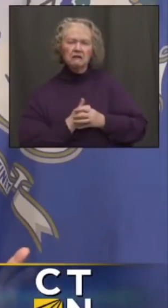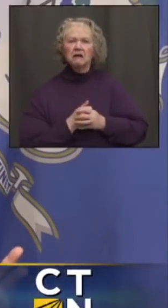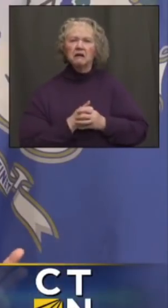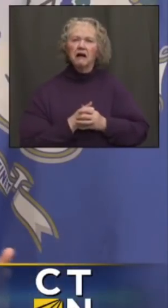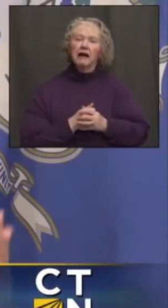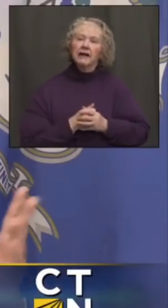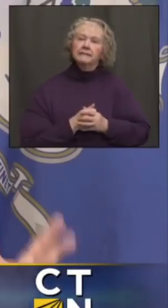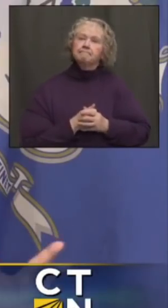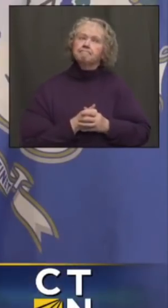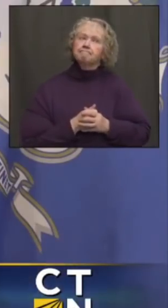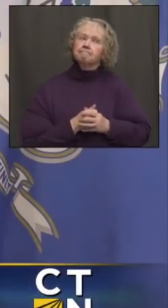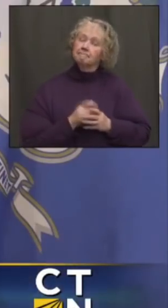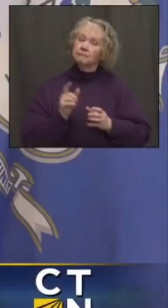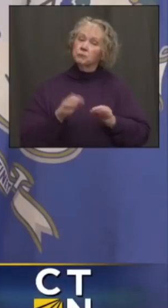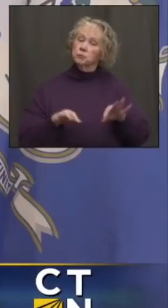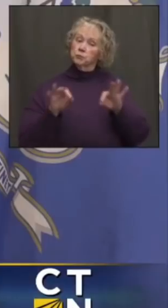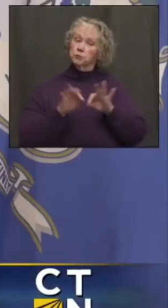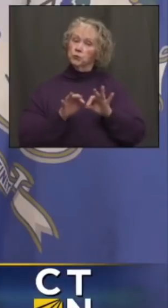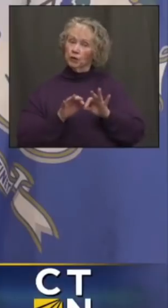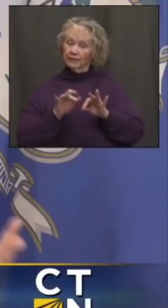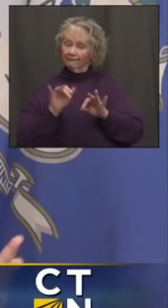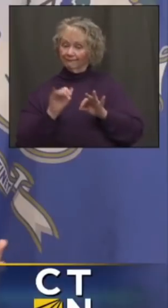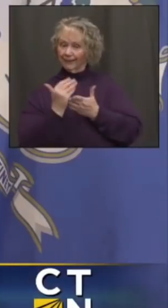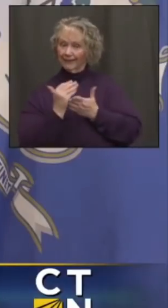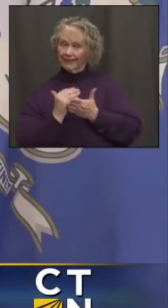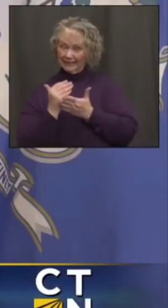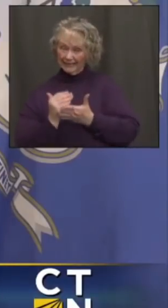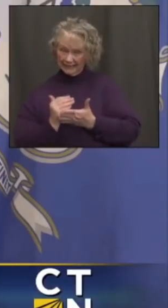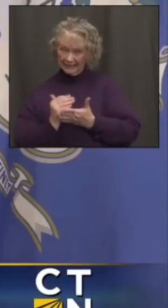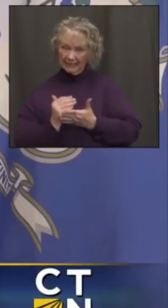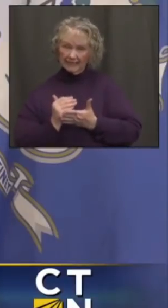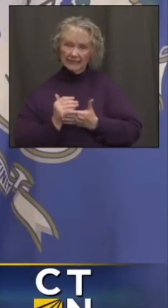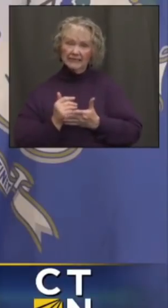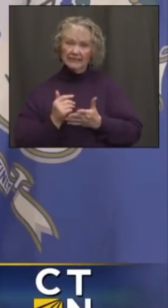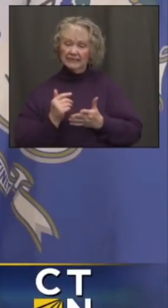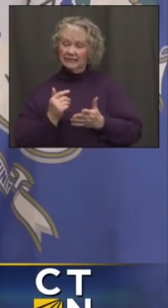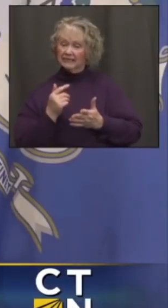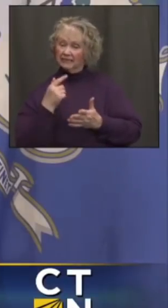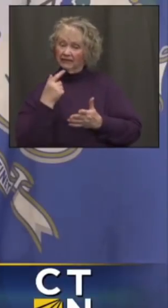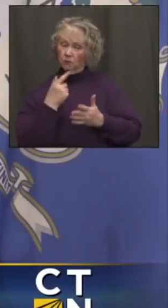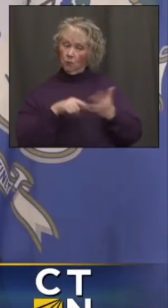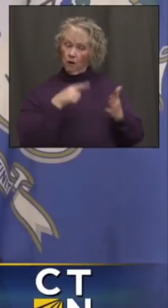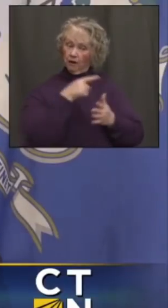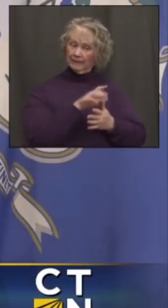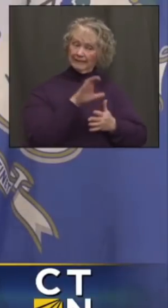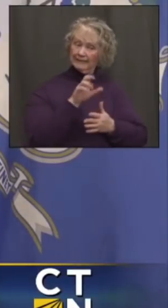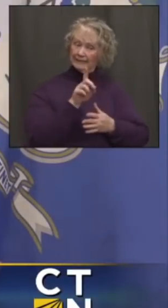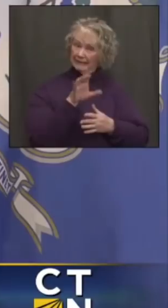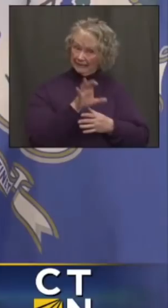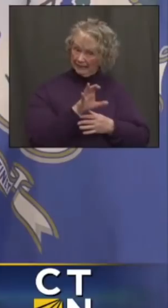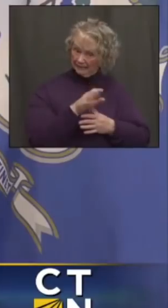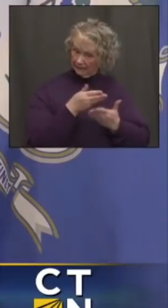narrowed the group of essential workers to a number that we can maybe get all of them vaccinated in